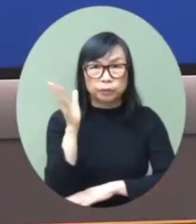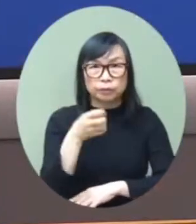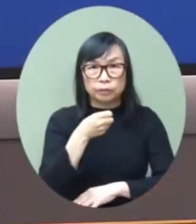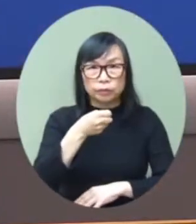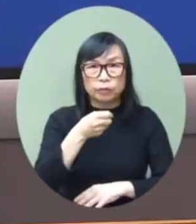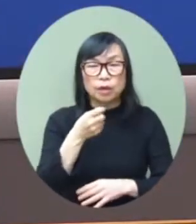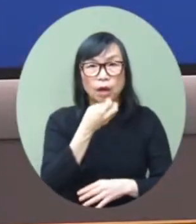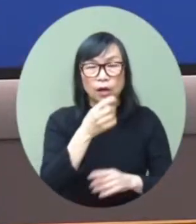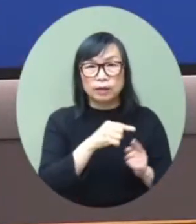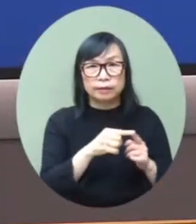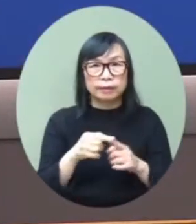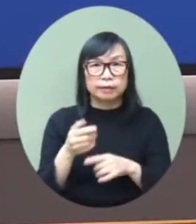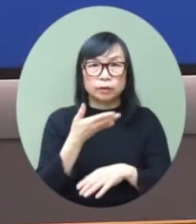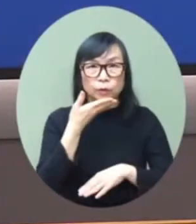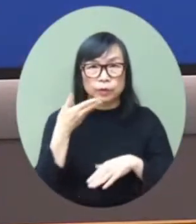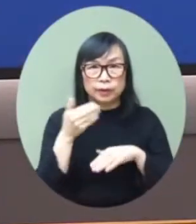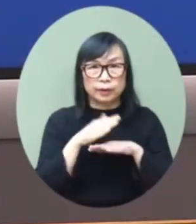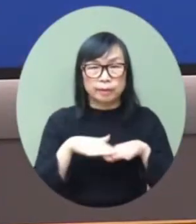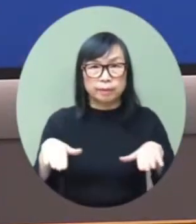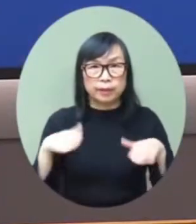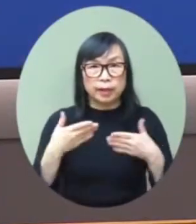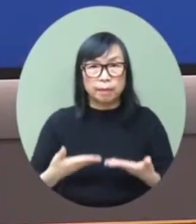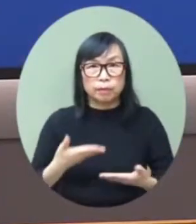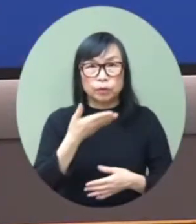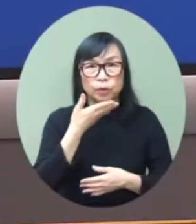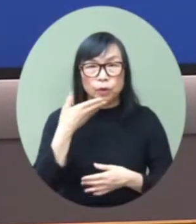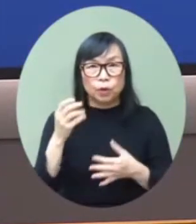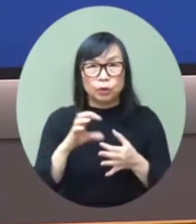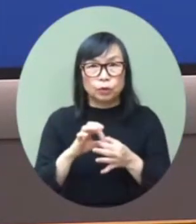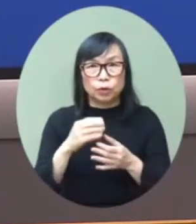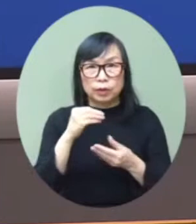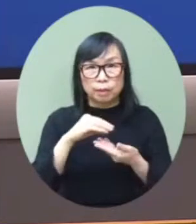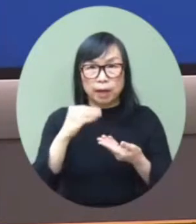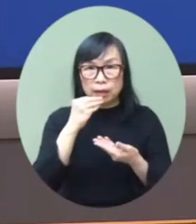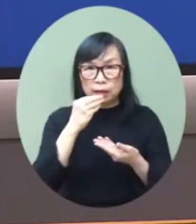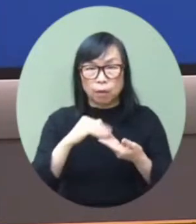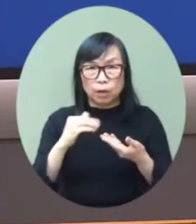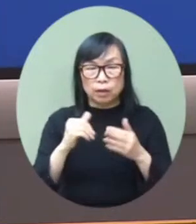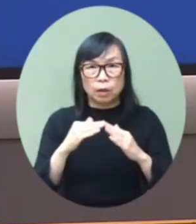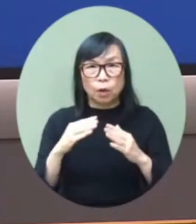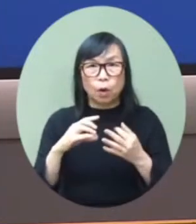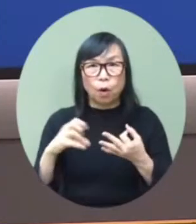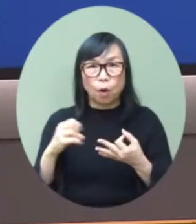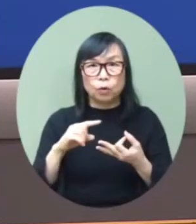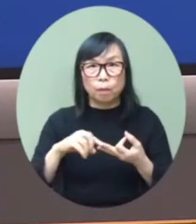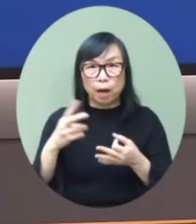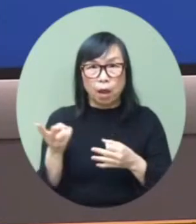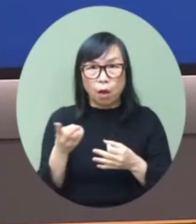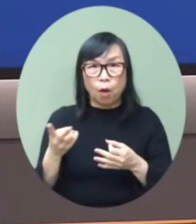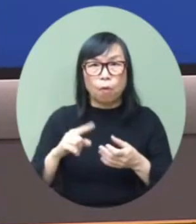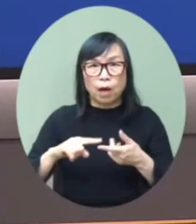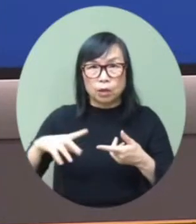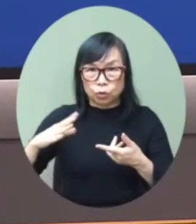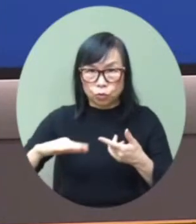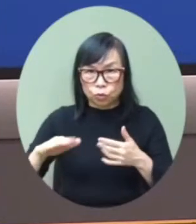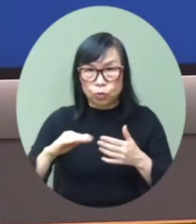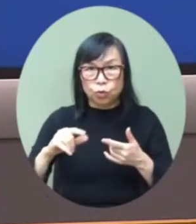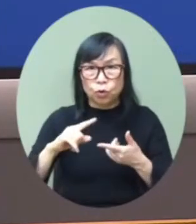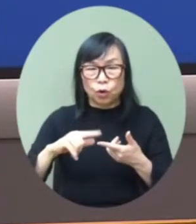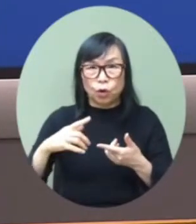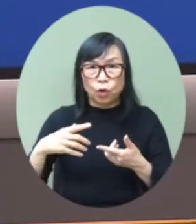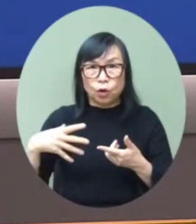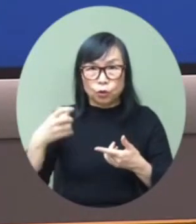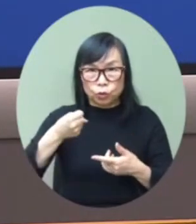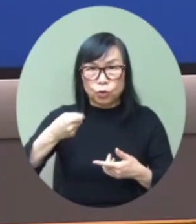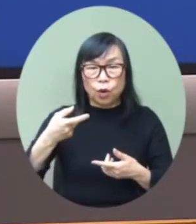from the Chief Executive. Good morning, everyone. This morning, together with the Secretary for Food and